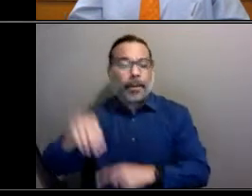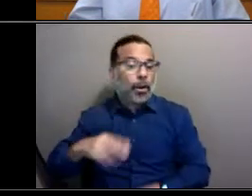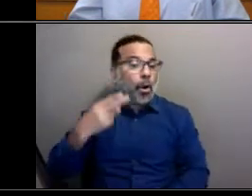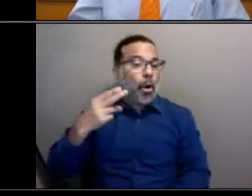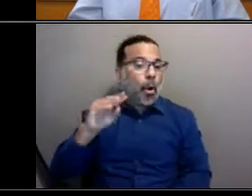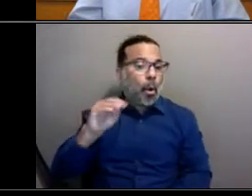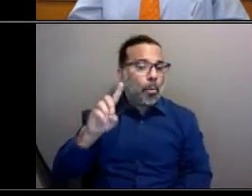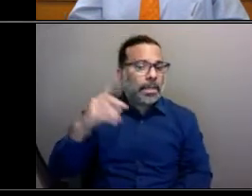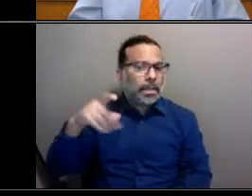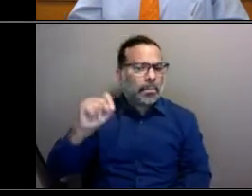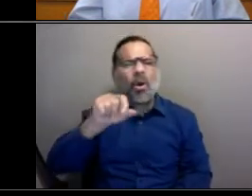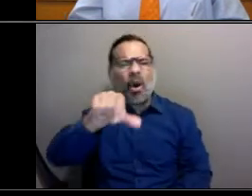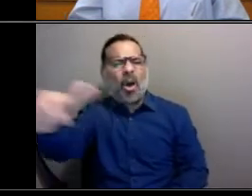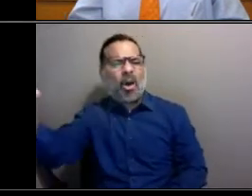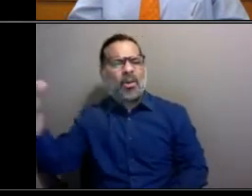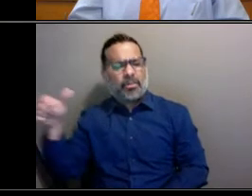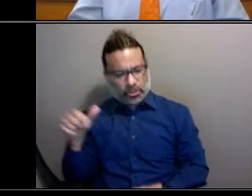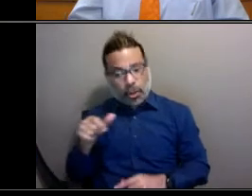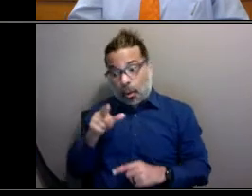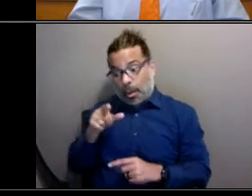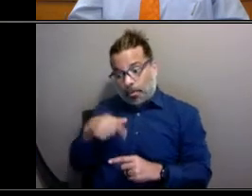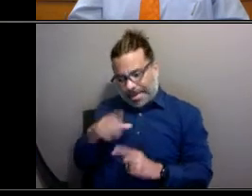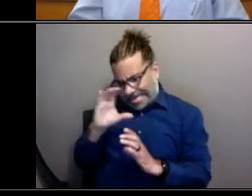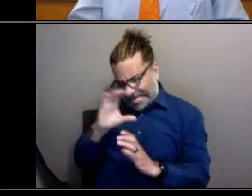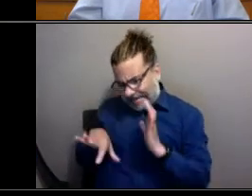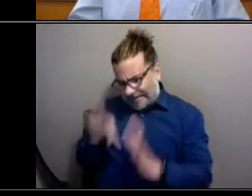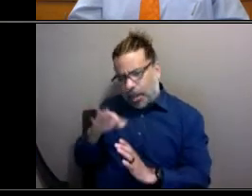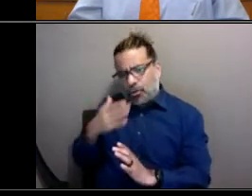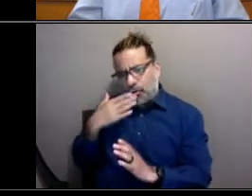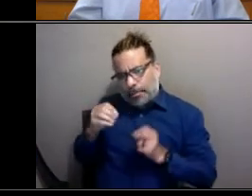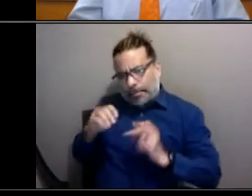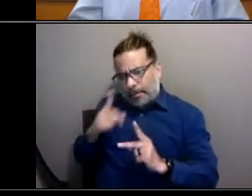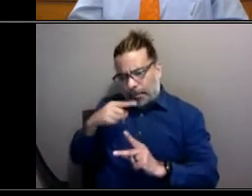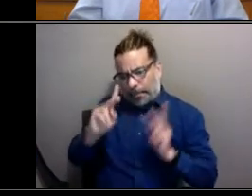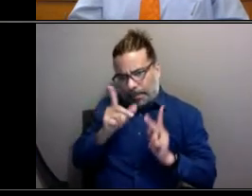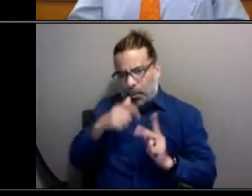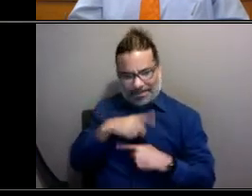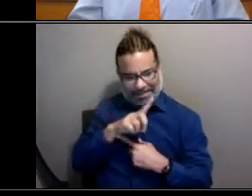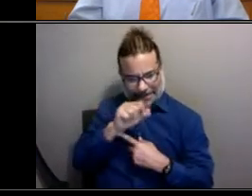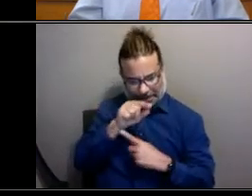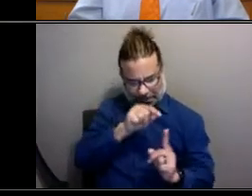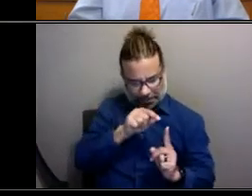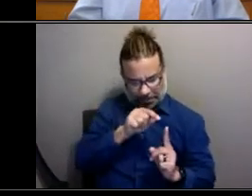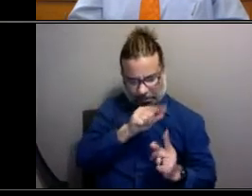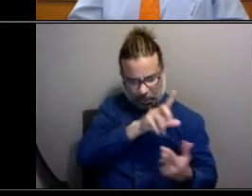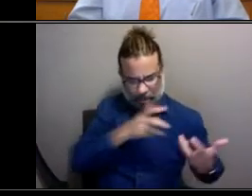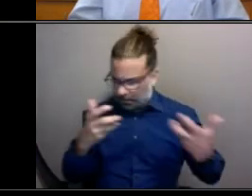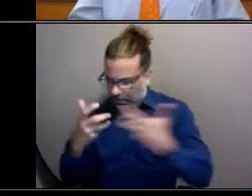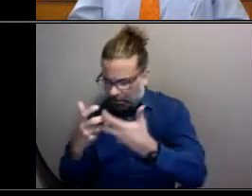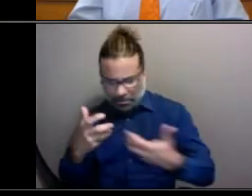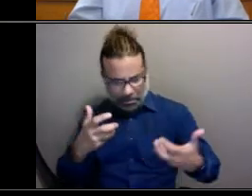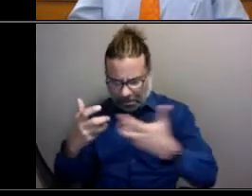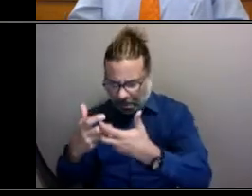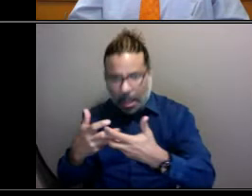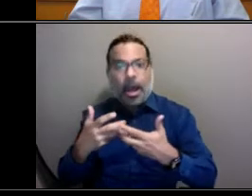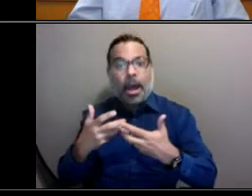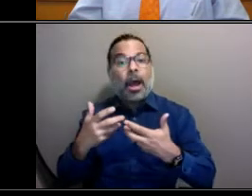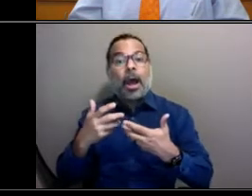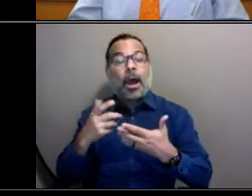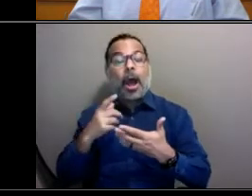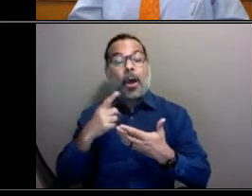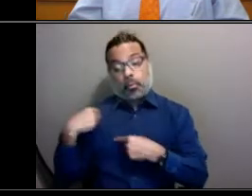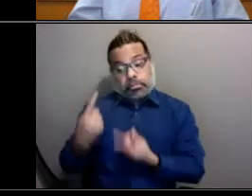others, to find amazingly great opportunities to for employment. And what we find is not